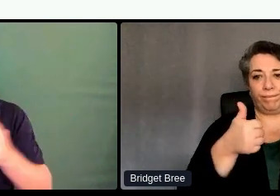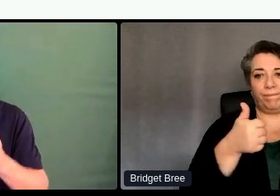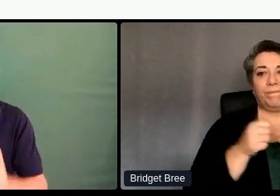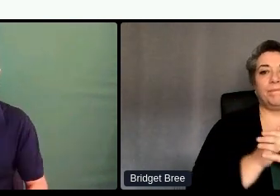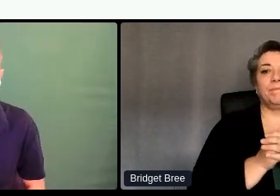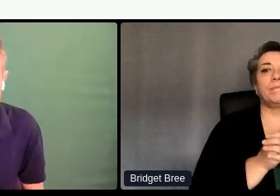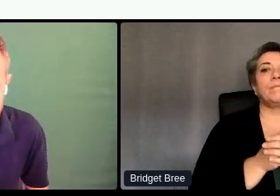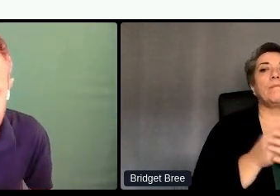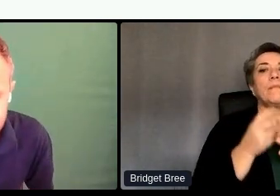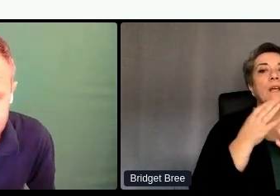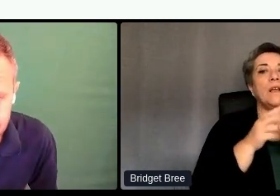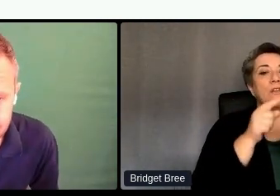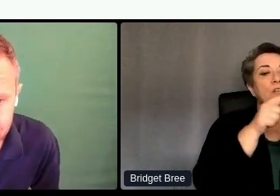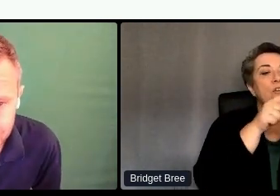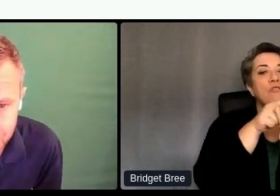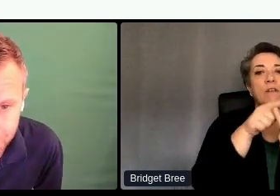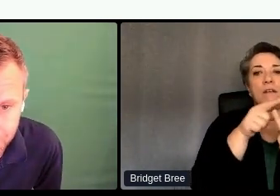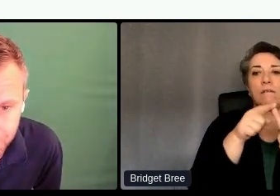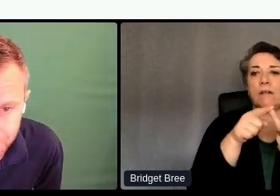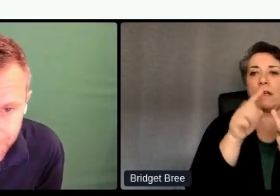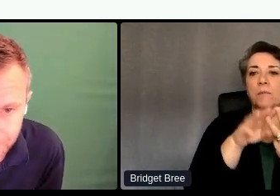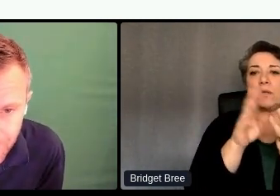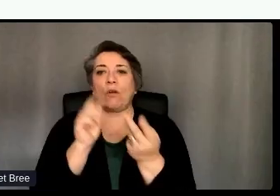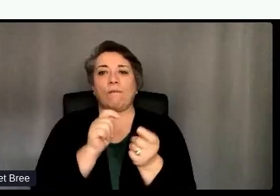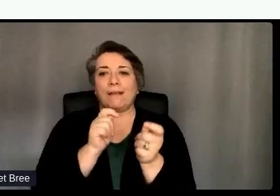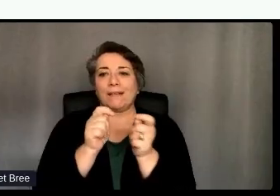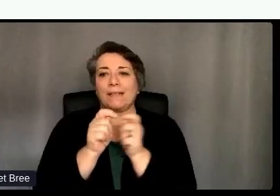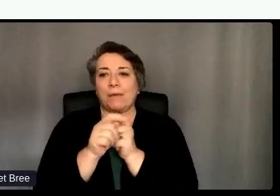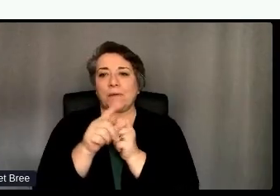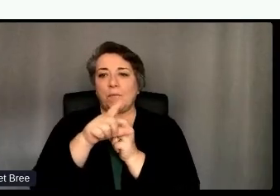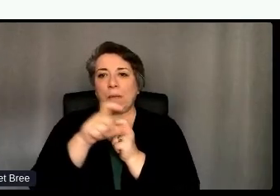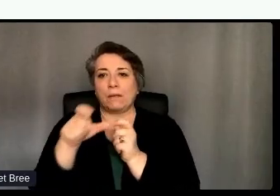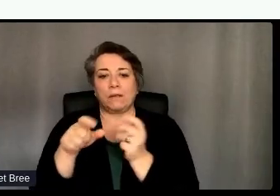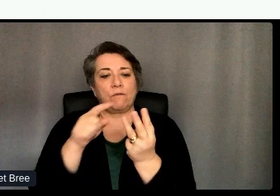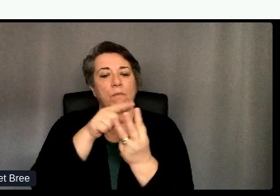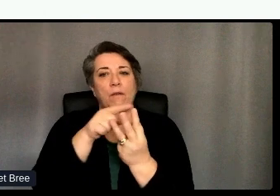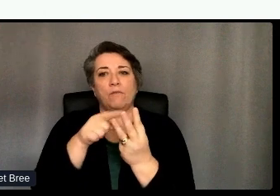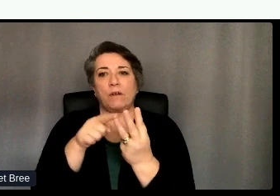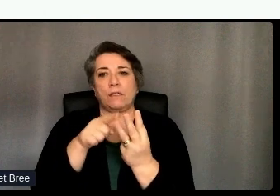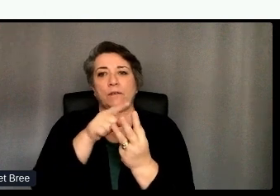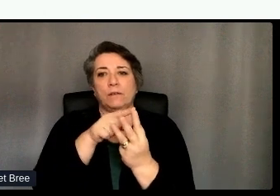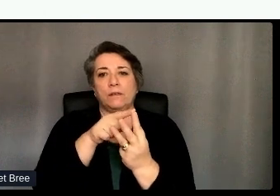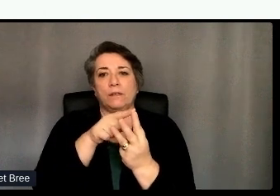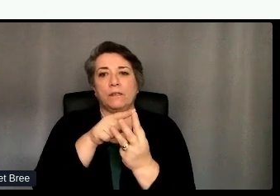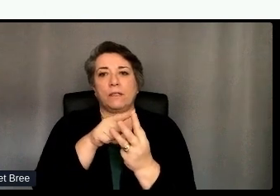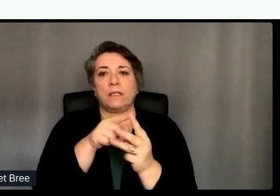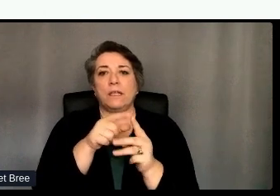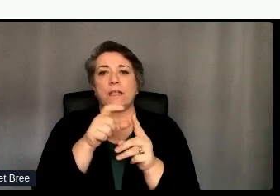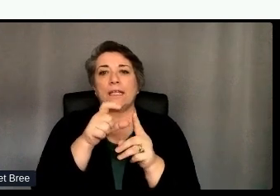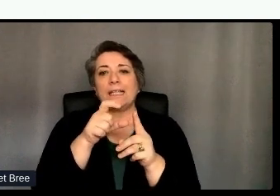There are 3 different types of adaptive buttons. From left to right, we have the D-pad,